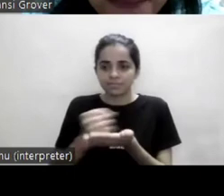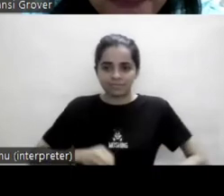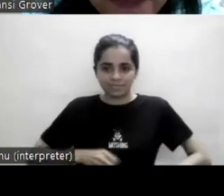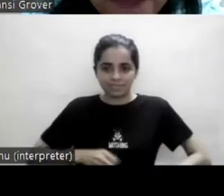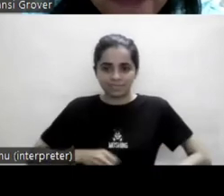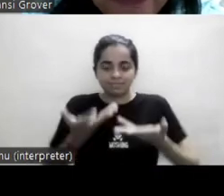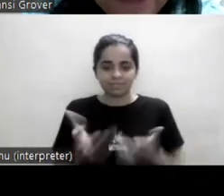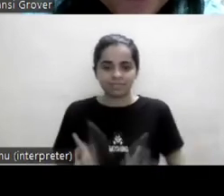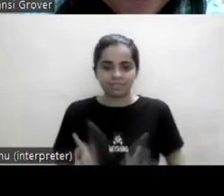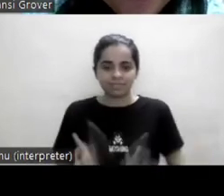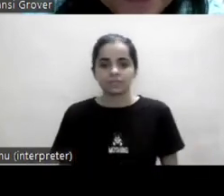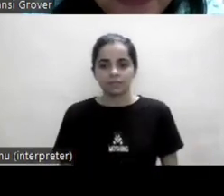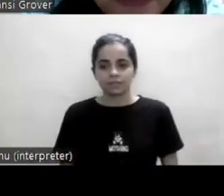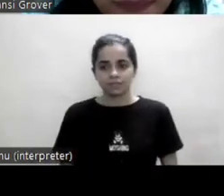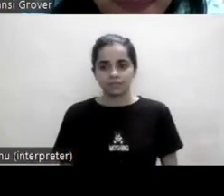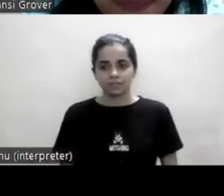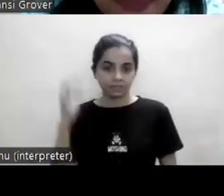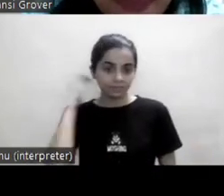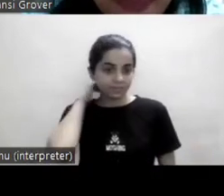her.